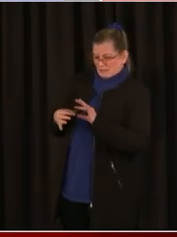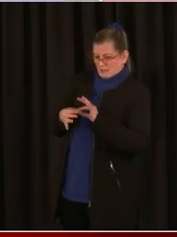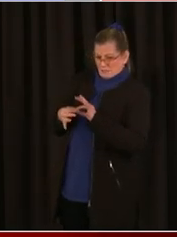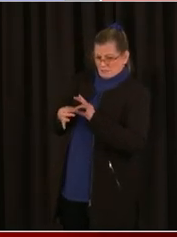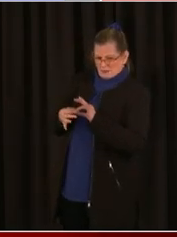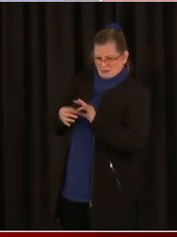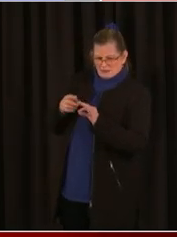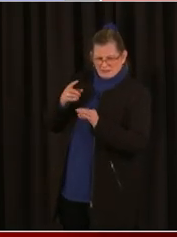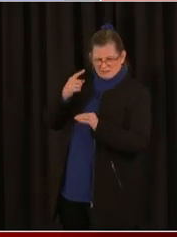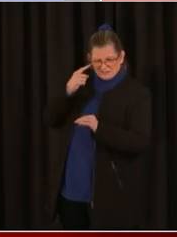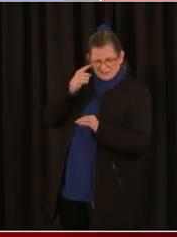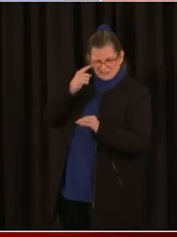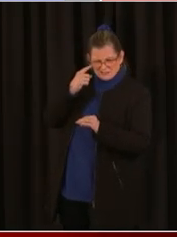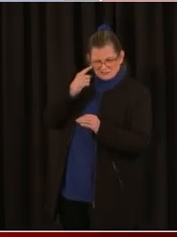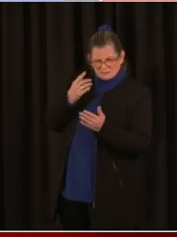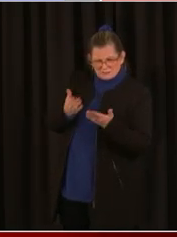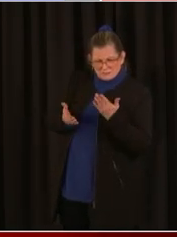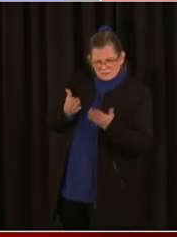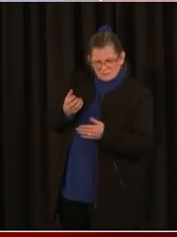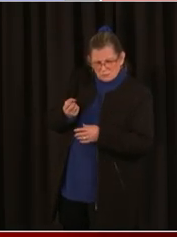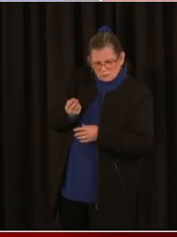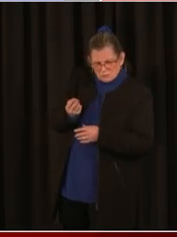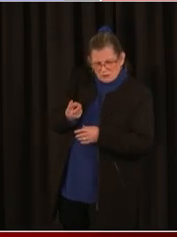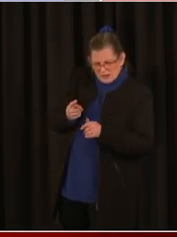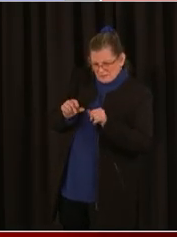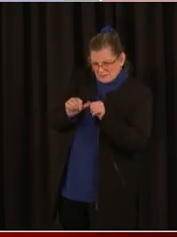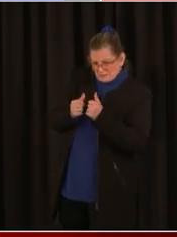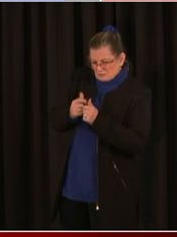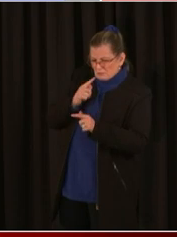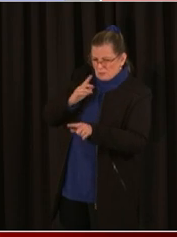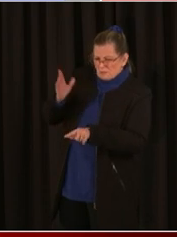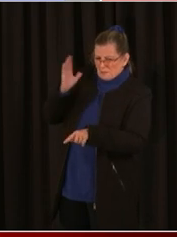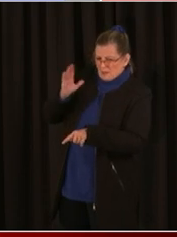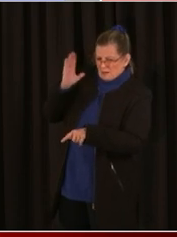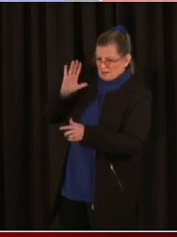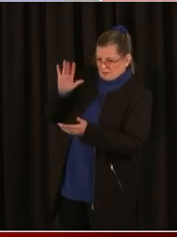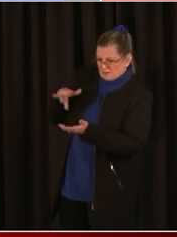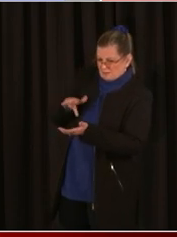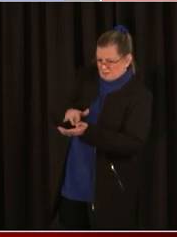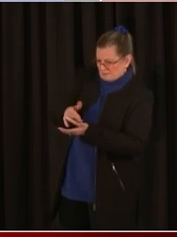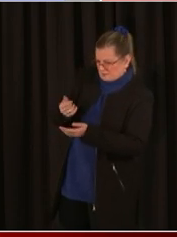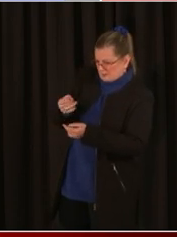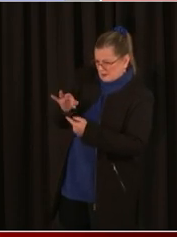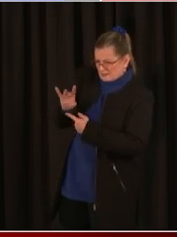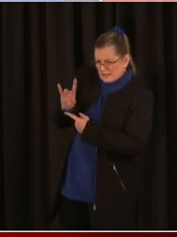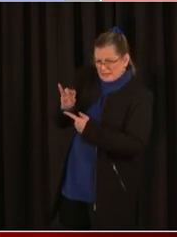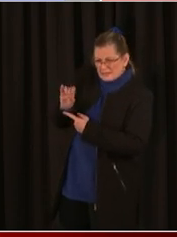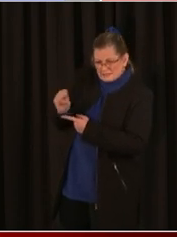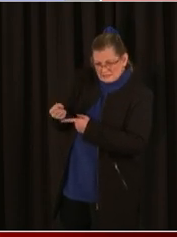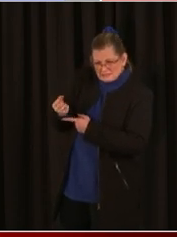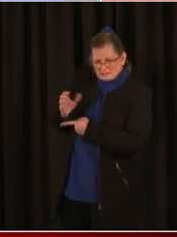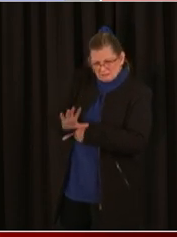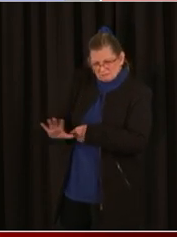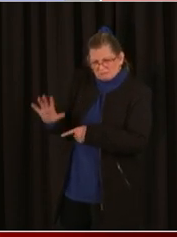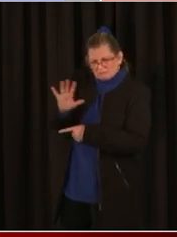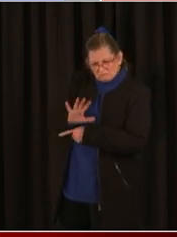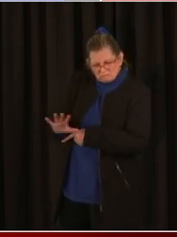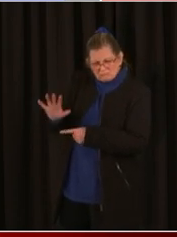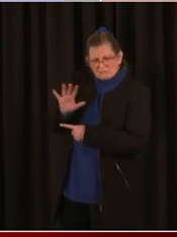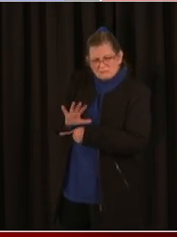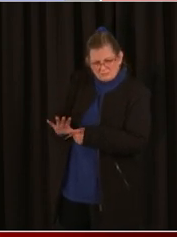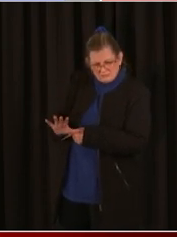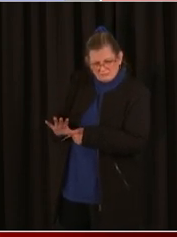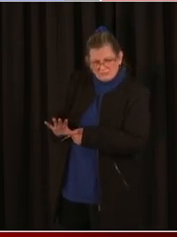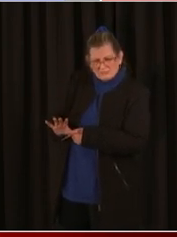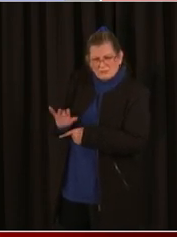of, I think it was maybe a dozen agencies back in the mid-1980s. And I will